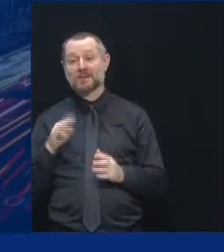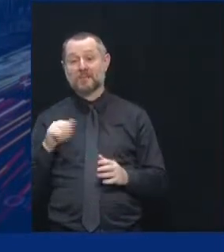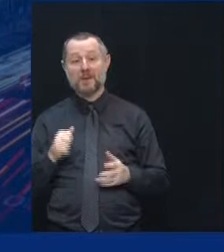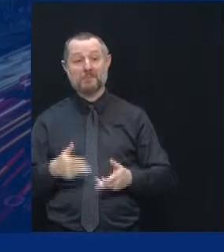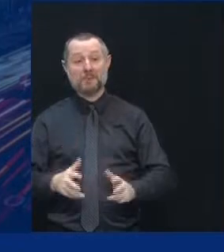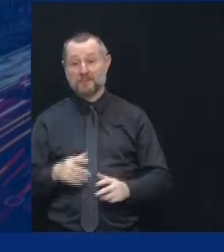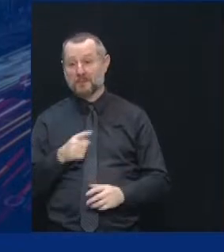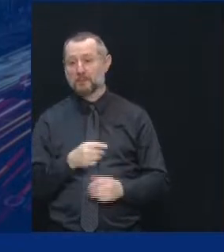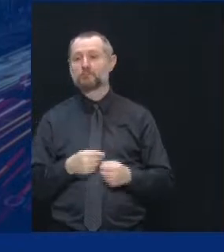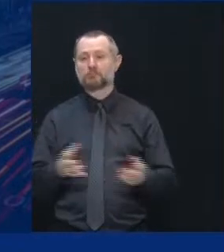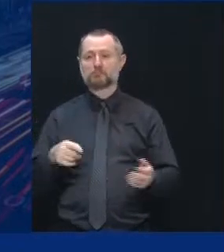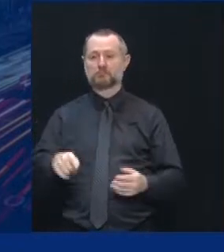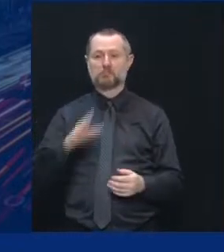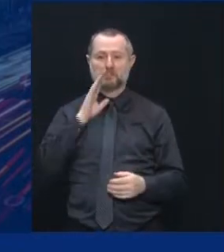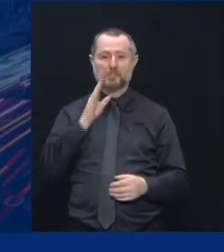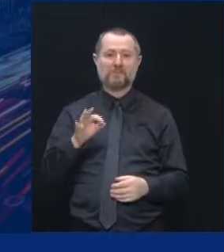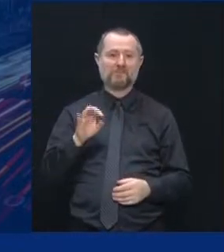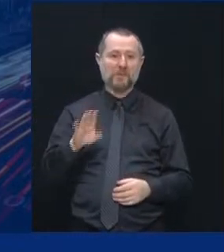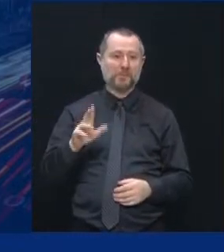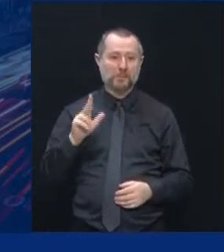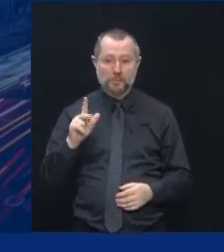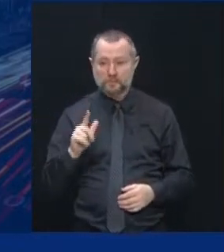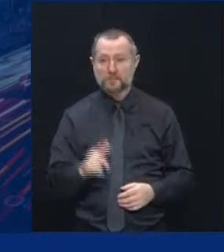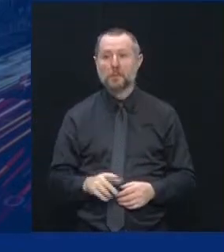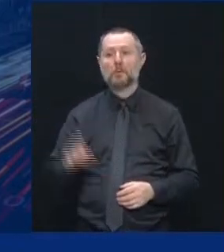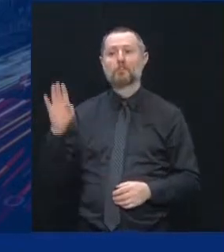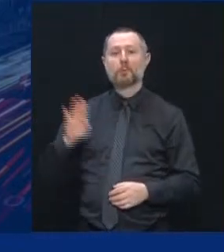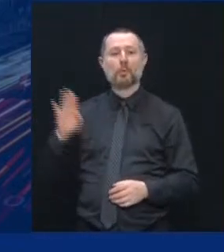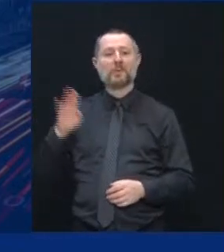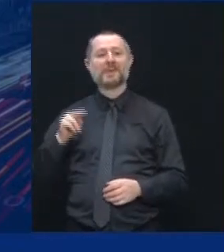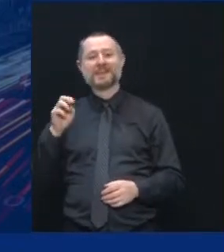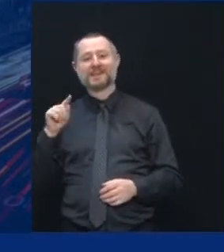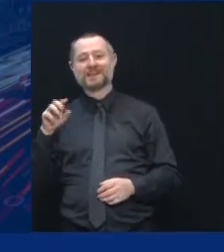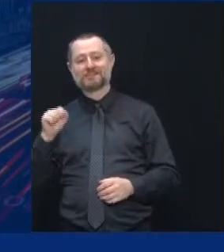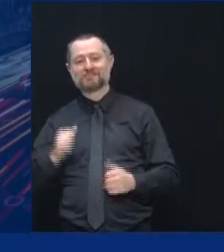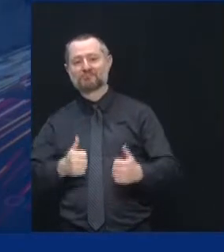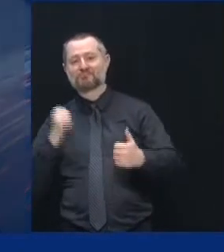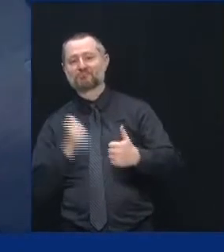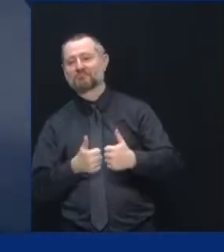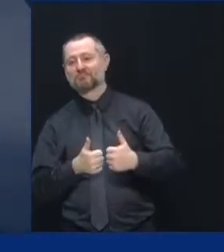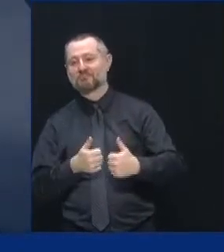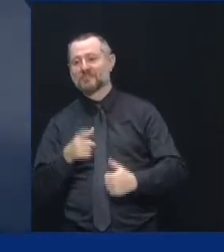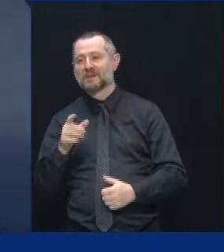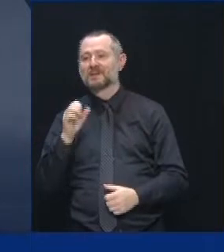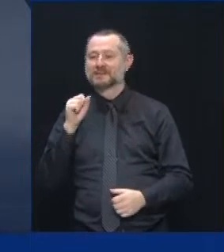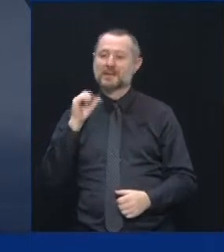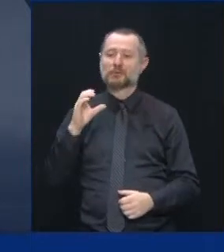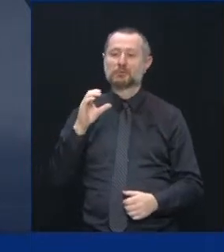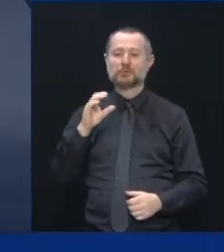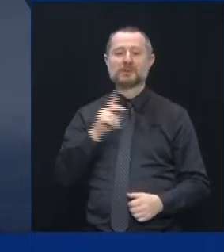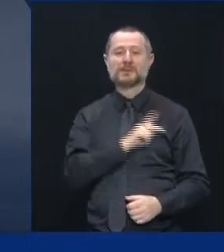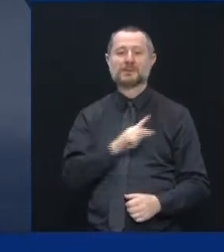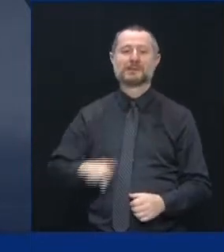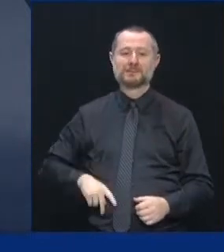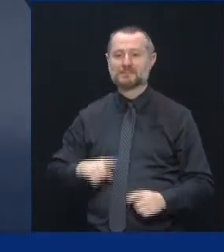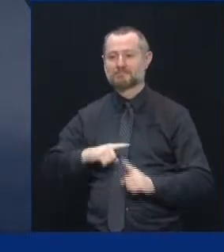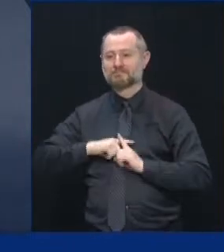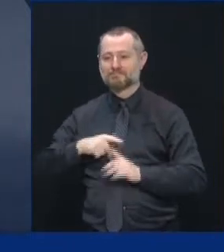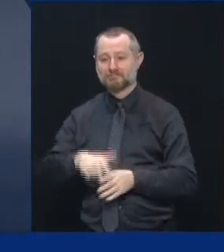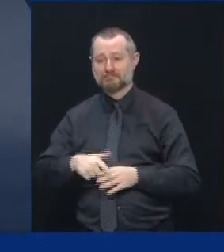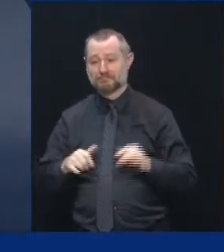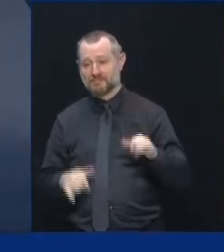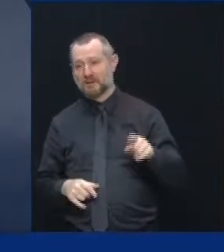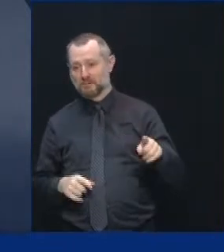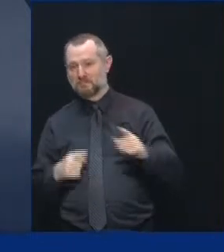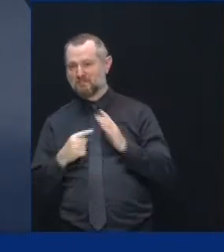23rd for Brooklyn Nets versus the Sacramento Kings. Using this model, they've been approved to do that. Anyone else who